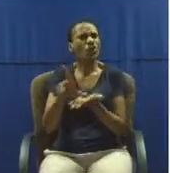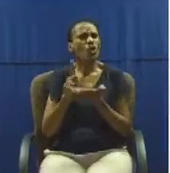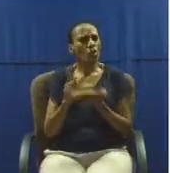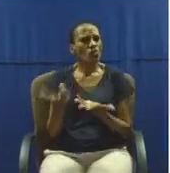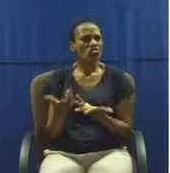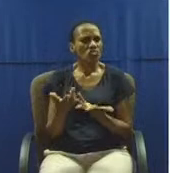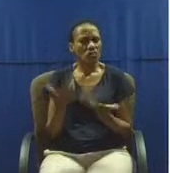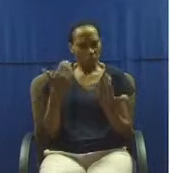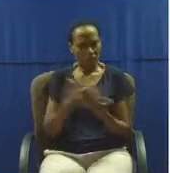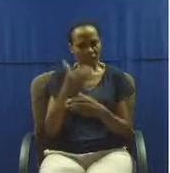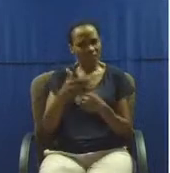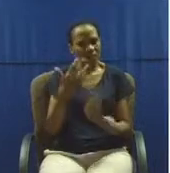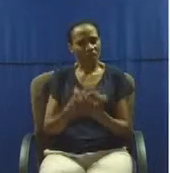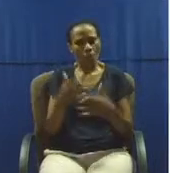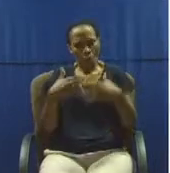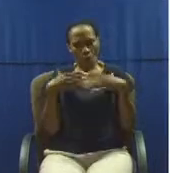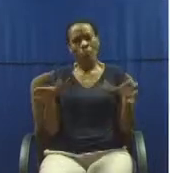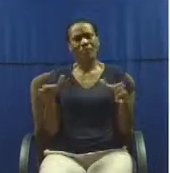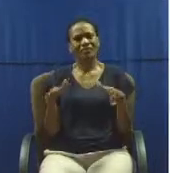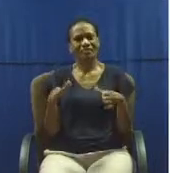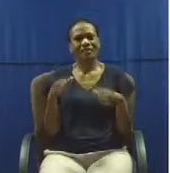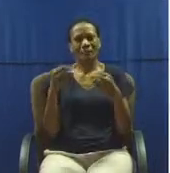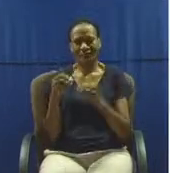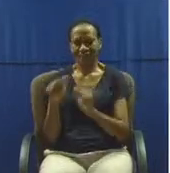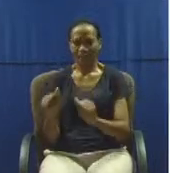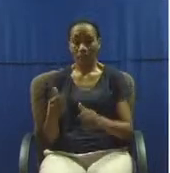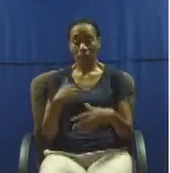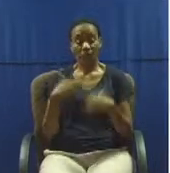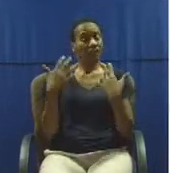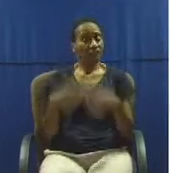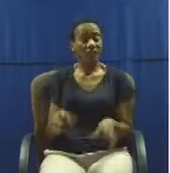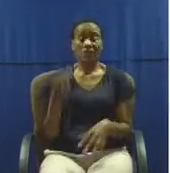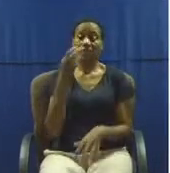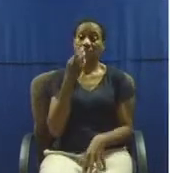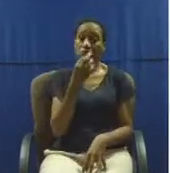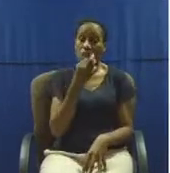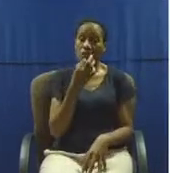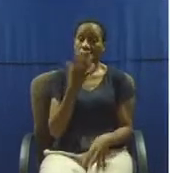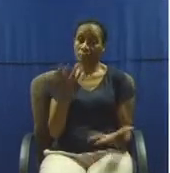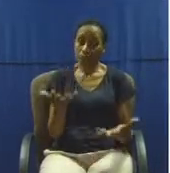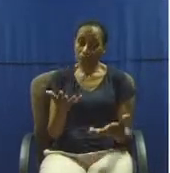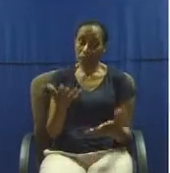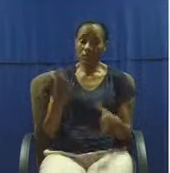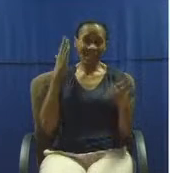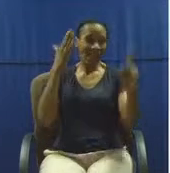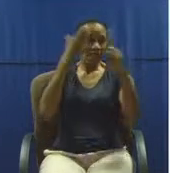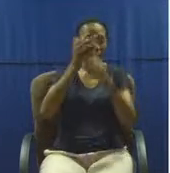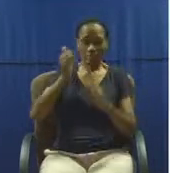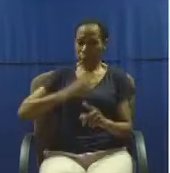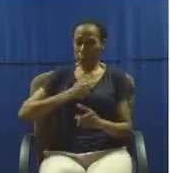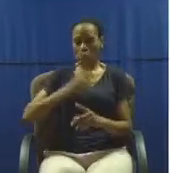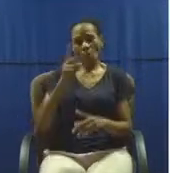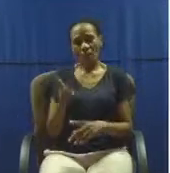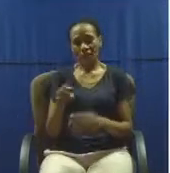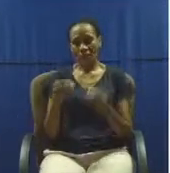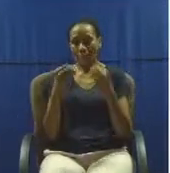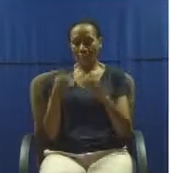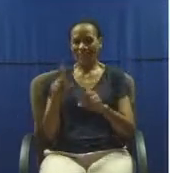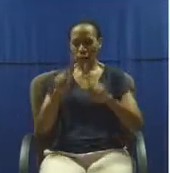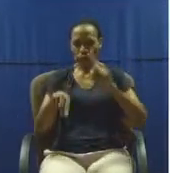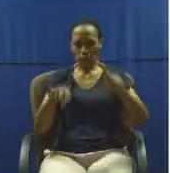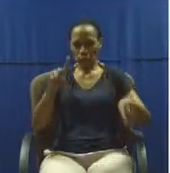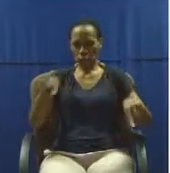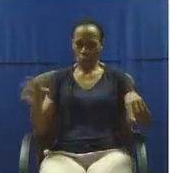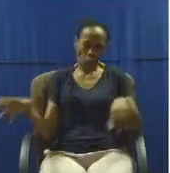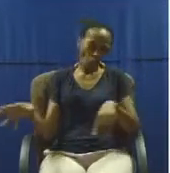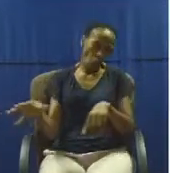and grow their businesses. I have made it clear that our job is to enable businesses,